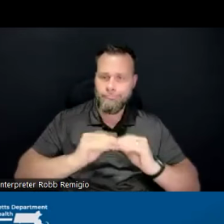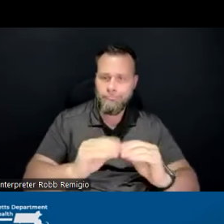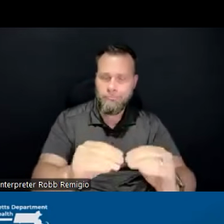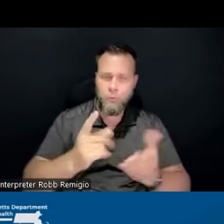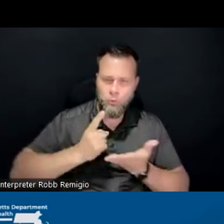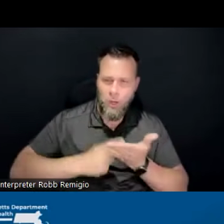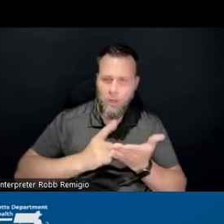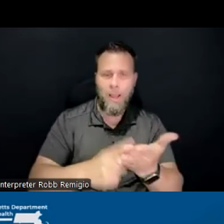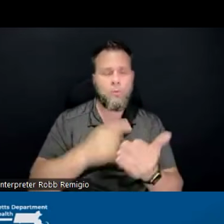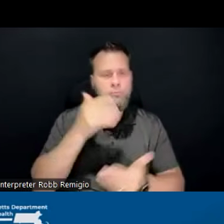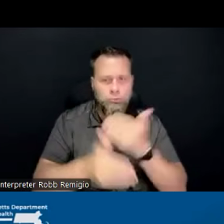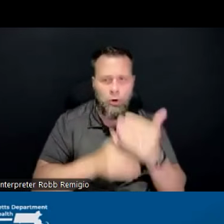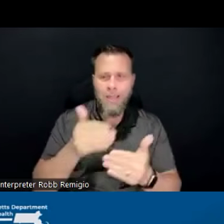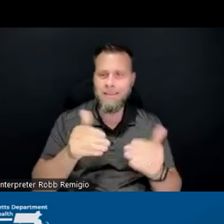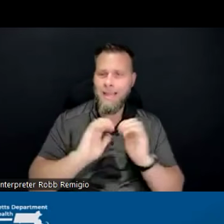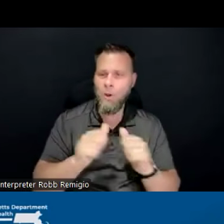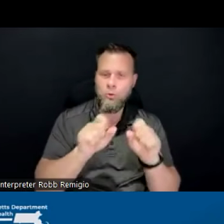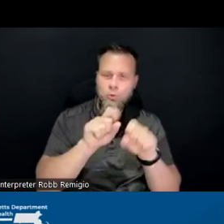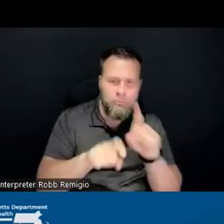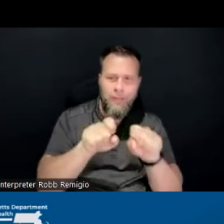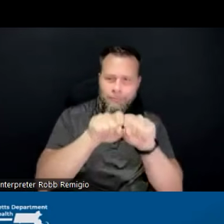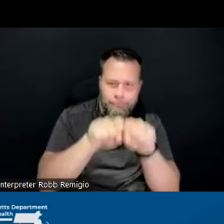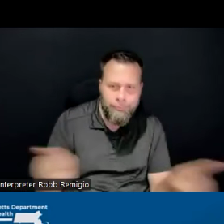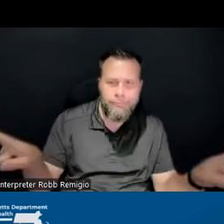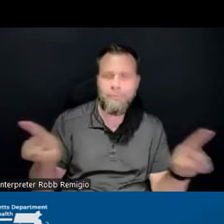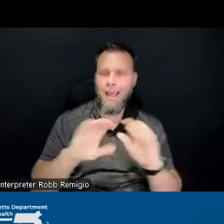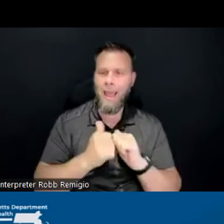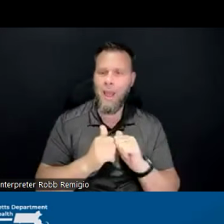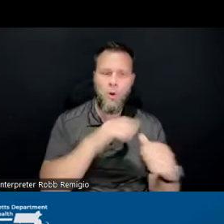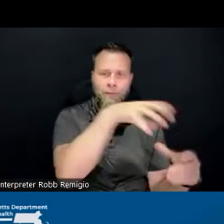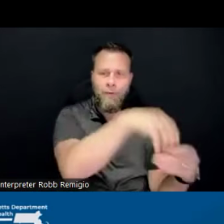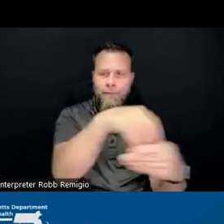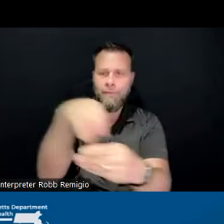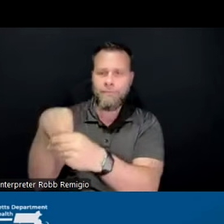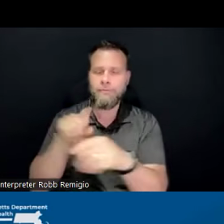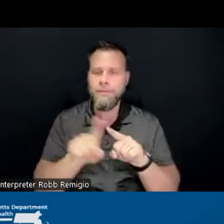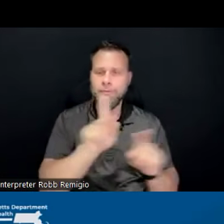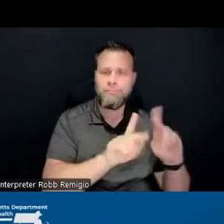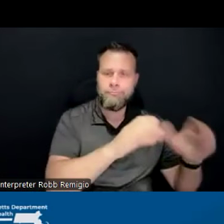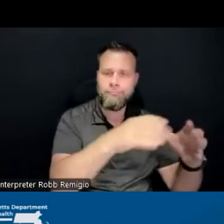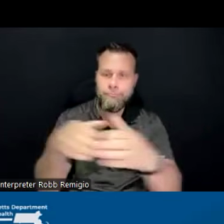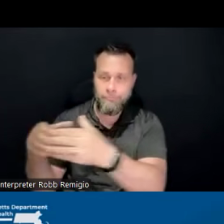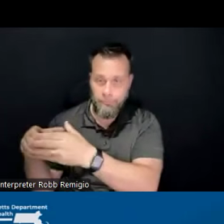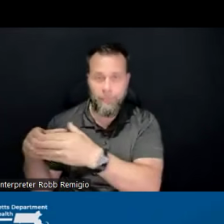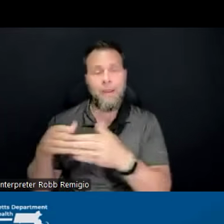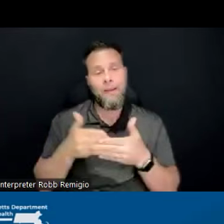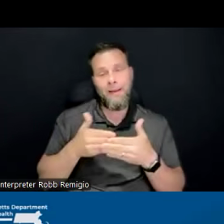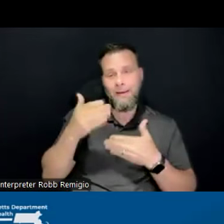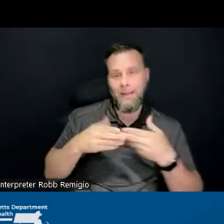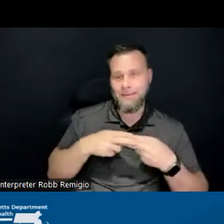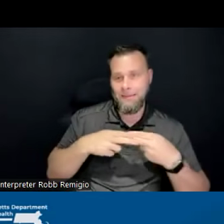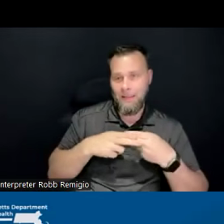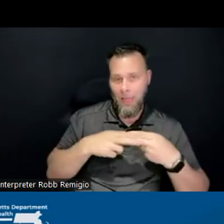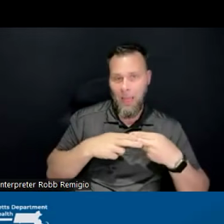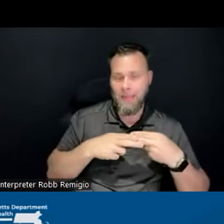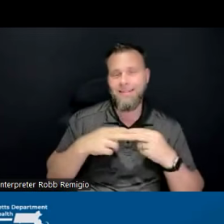getting the survey out and into communities looks like. But I'm going to go to the next slide because that's not really the focus of this